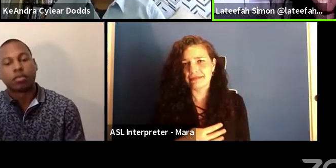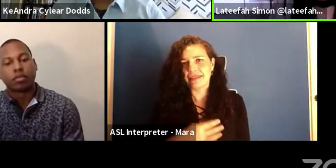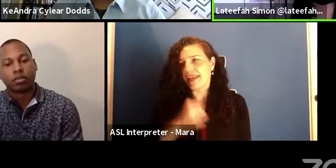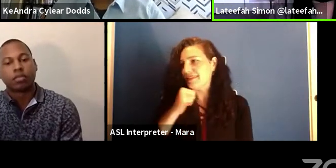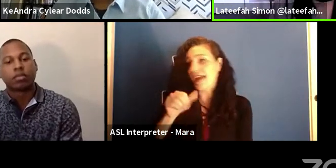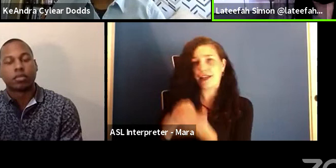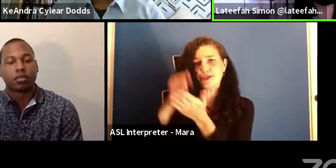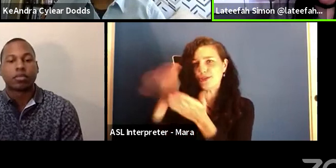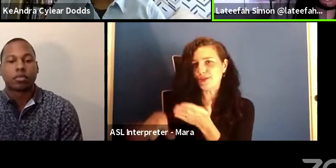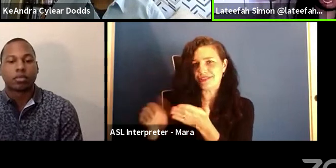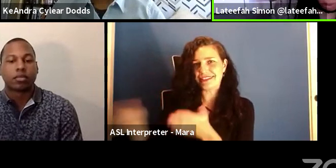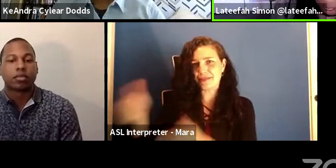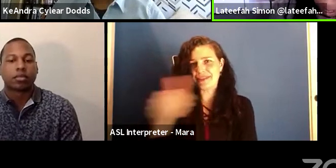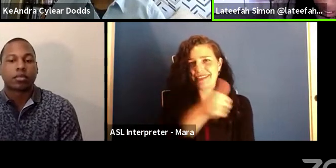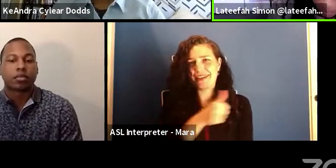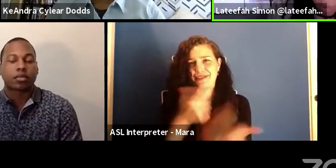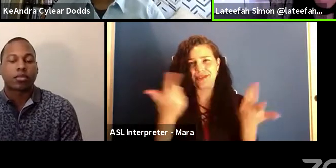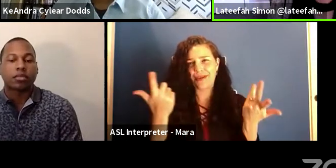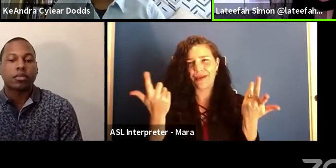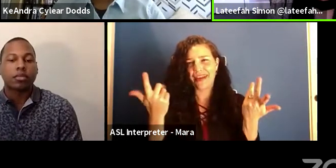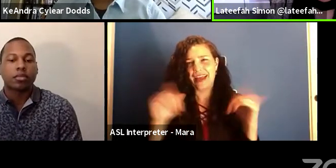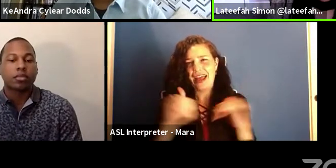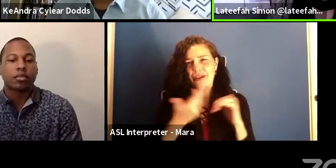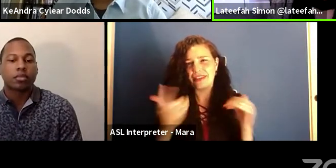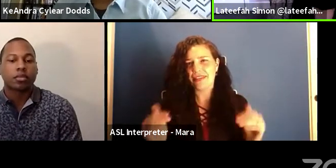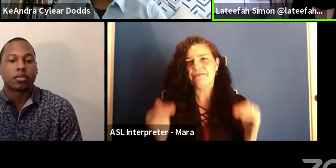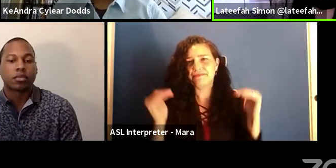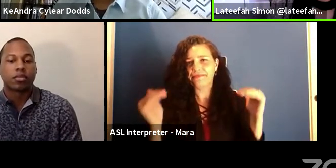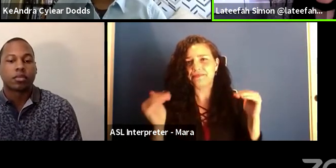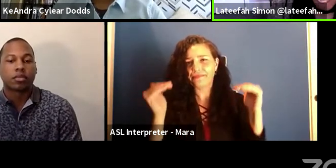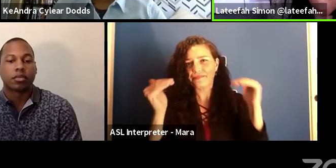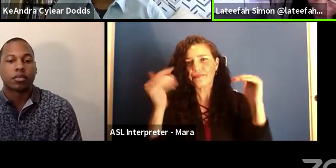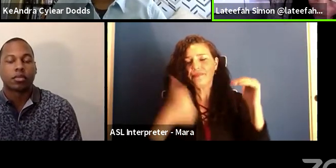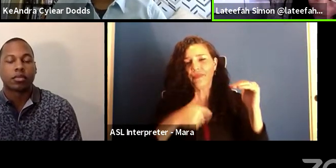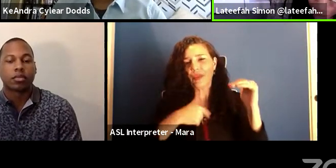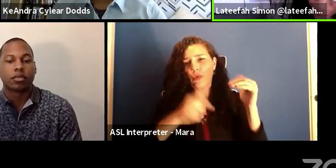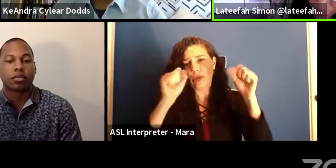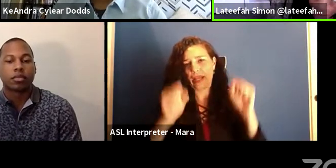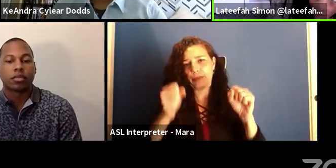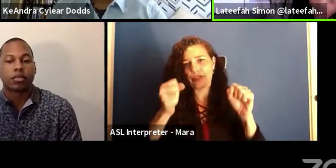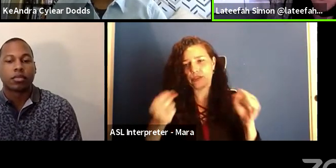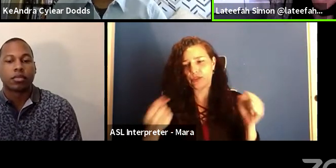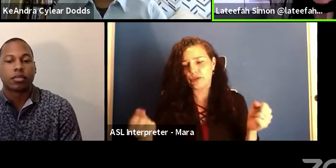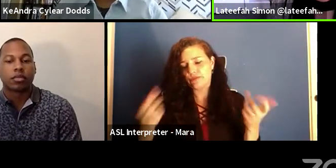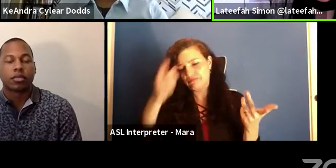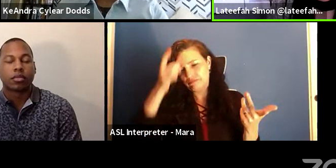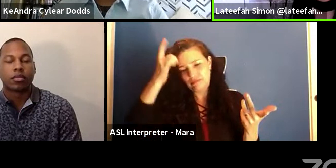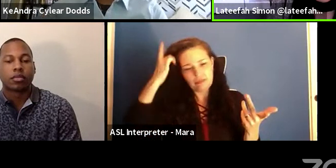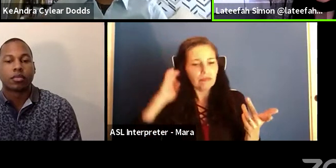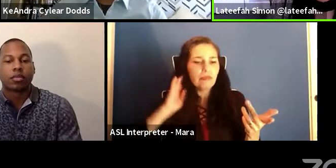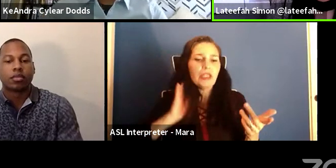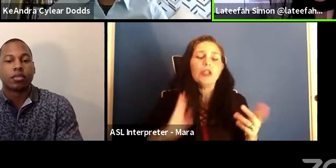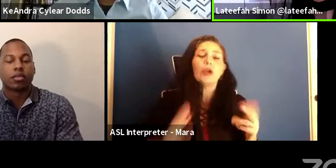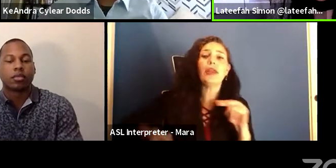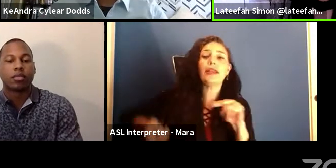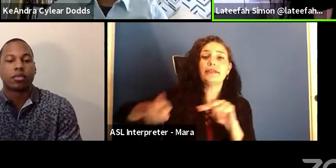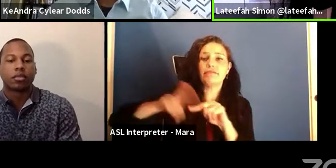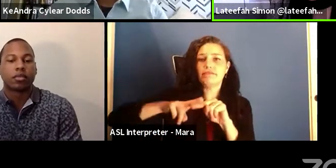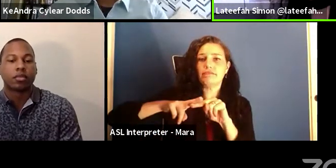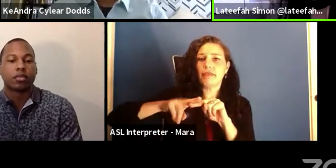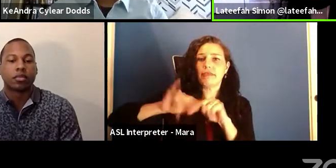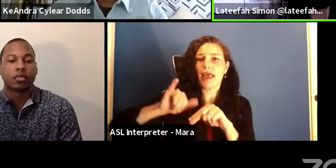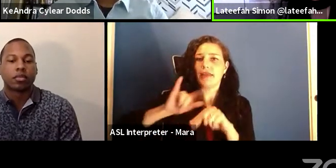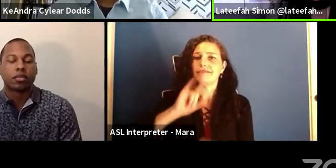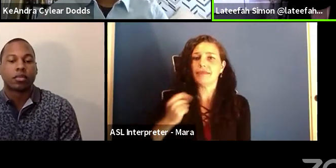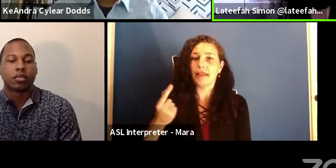situation to lift up those inequities and advance them, we were able to extend the youth fare to 18. There's a number